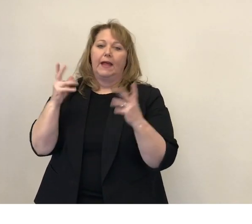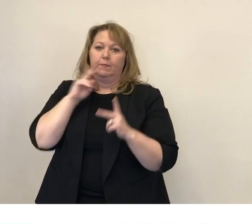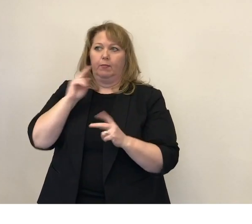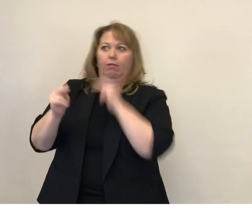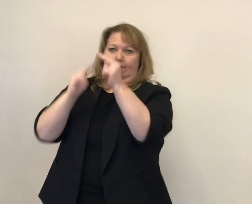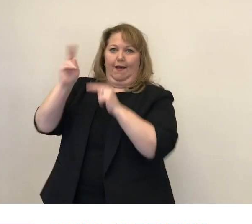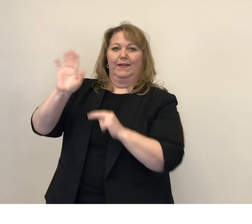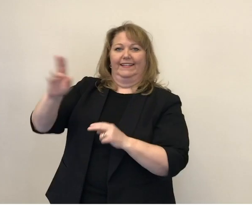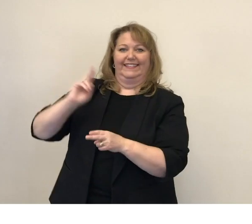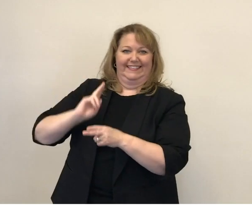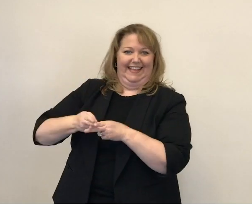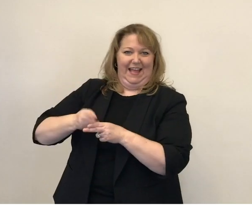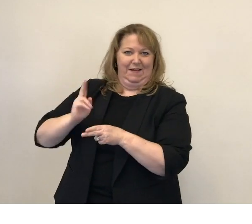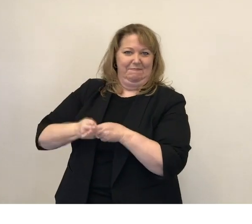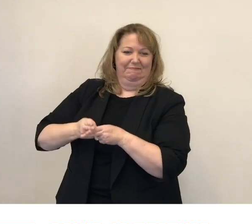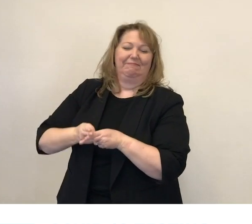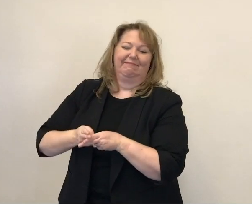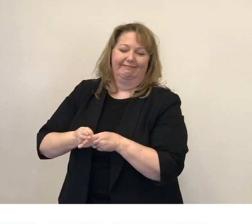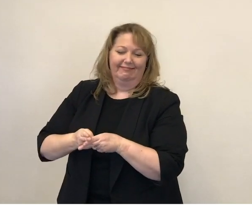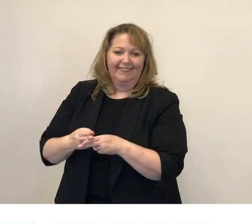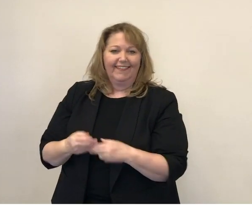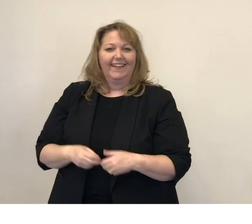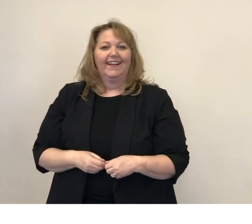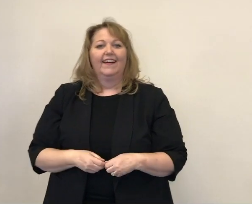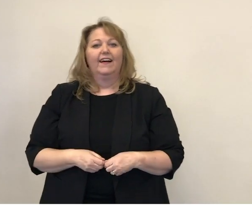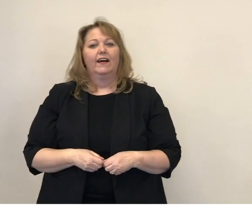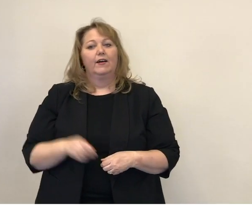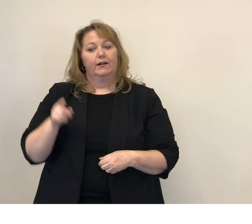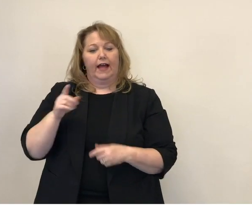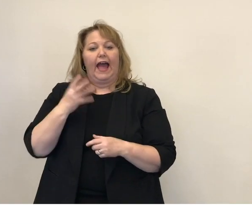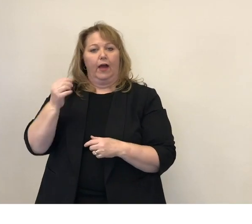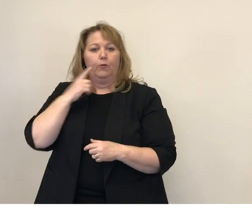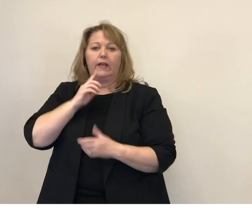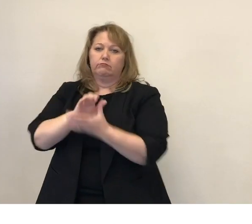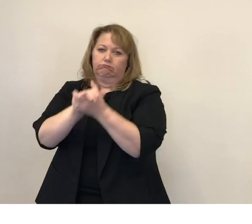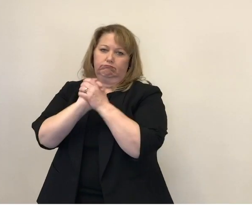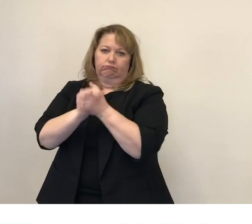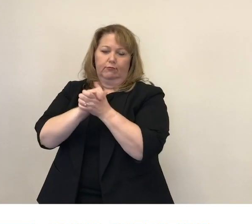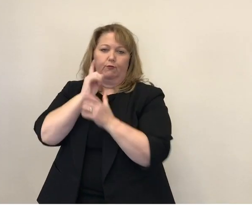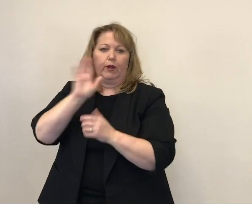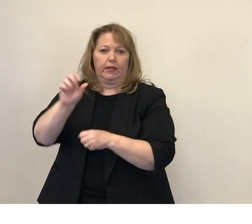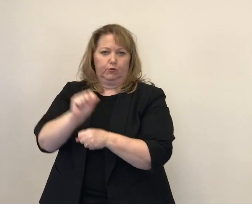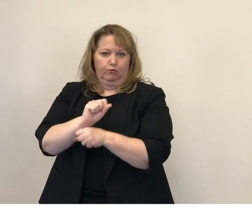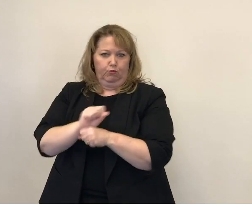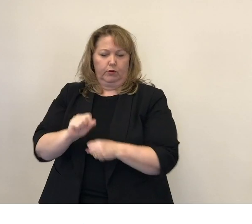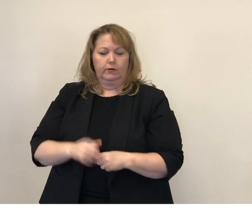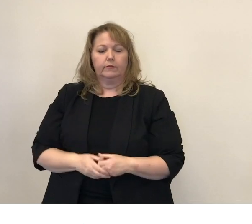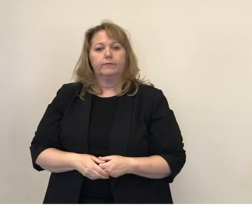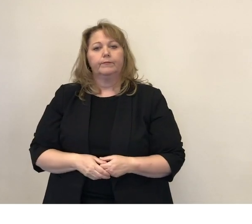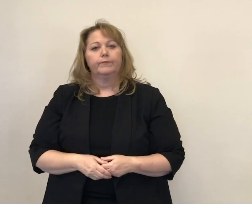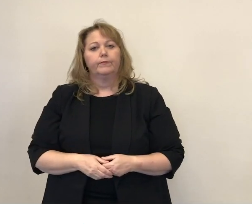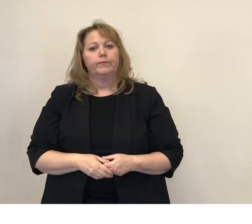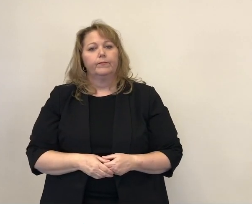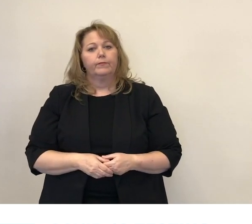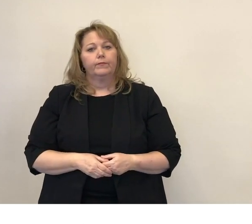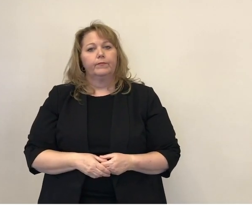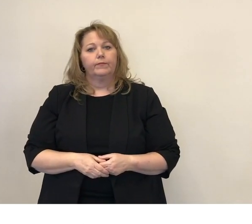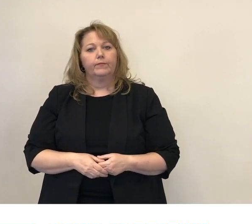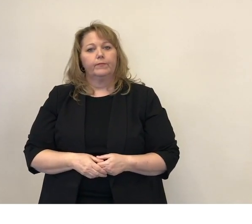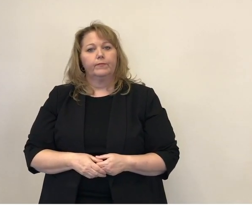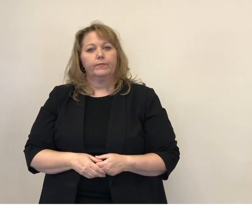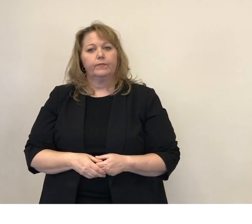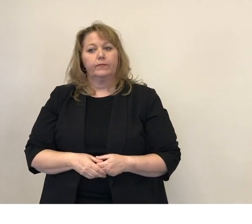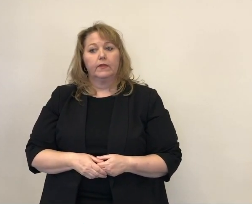an enormous debt of gratitude. This gentleman has put us on the leading edge when it comes to